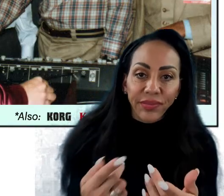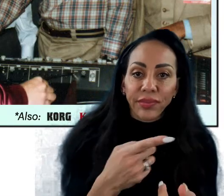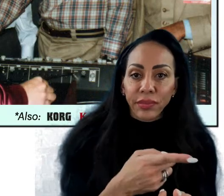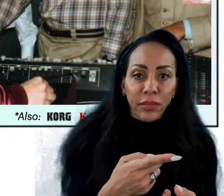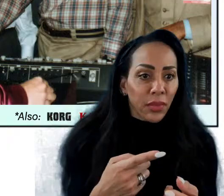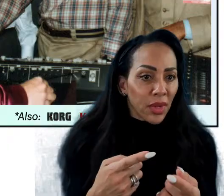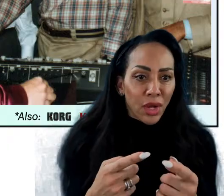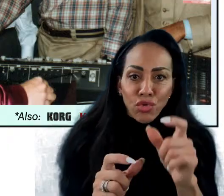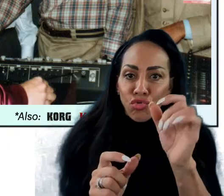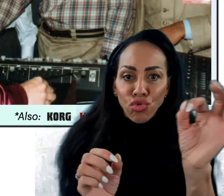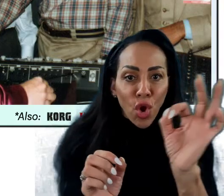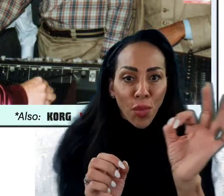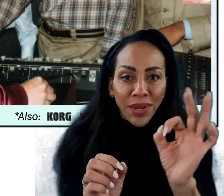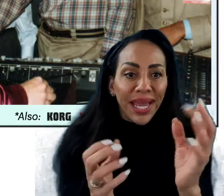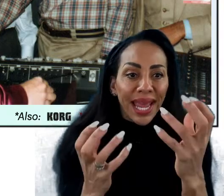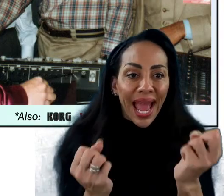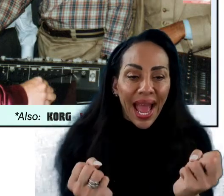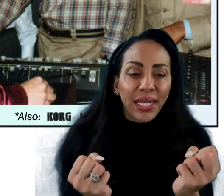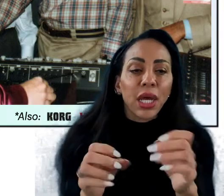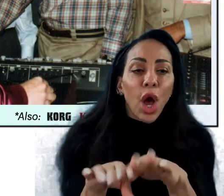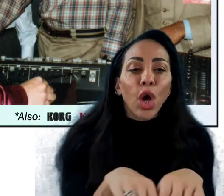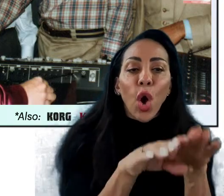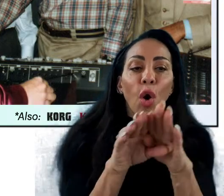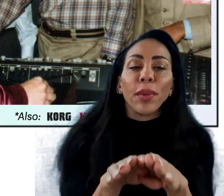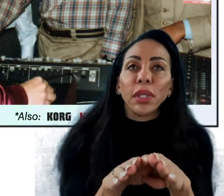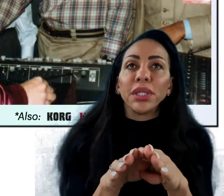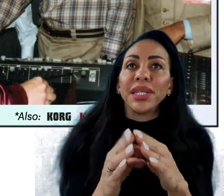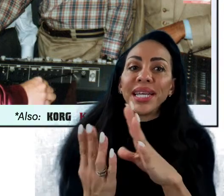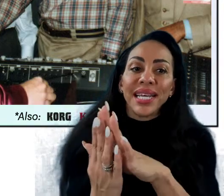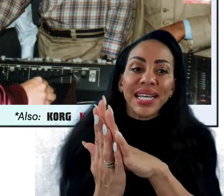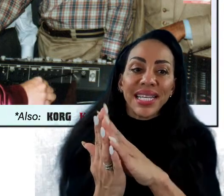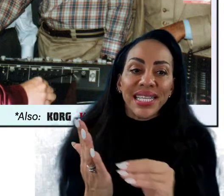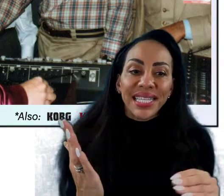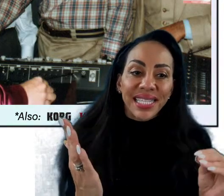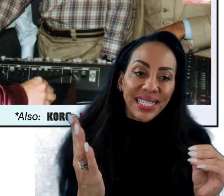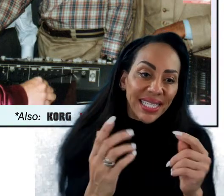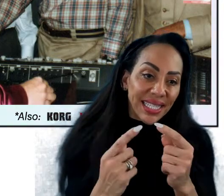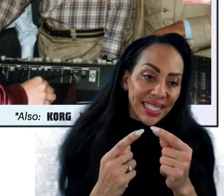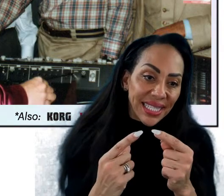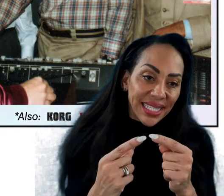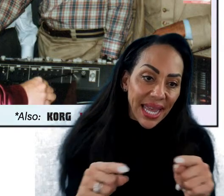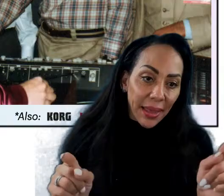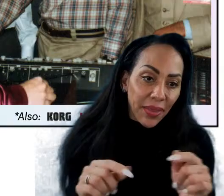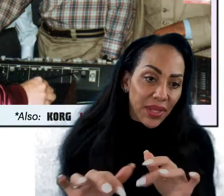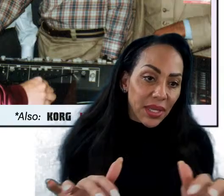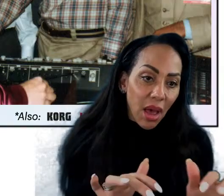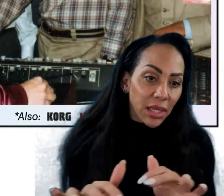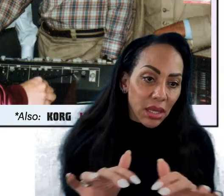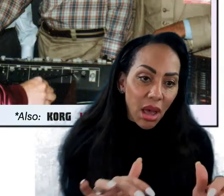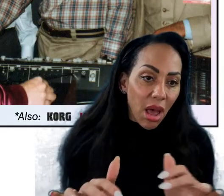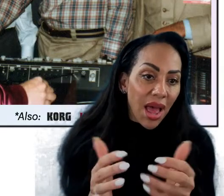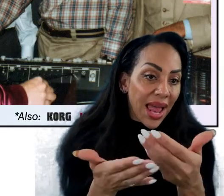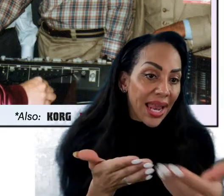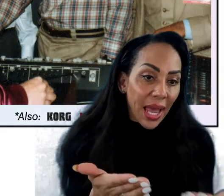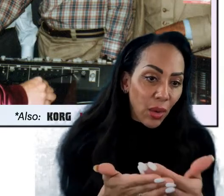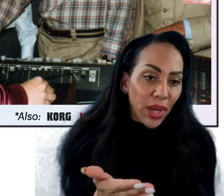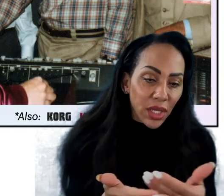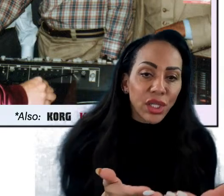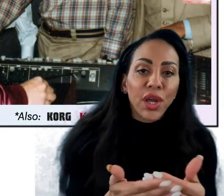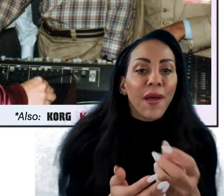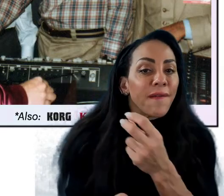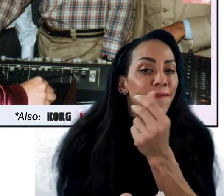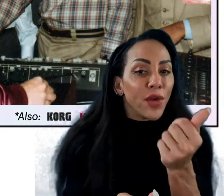was no common language. So Smith and Kakahashi got together with a couple of other people as well, some other Japanese